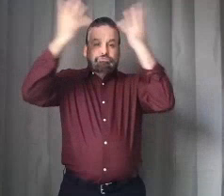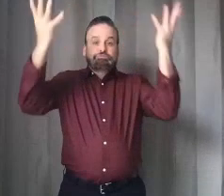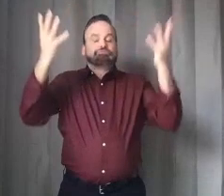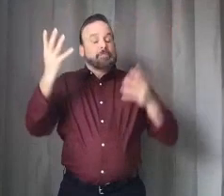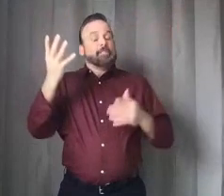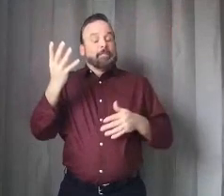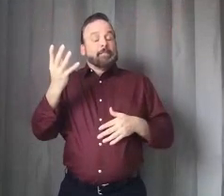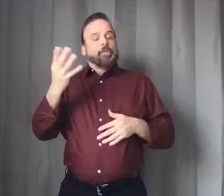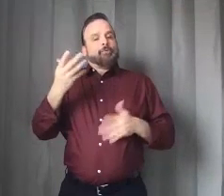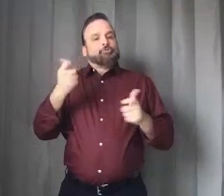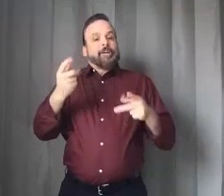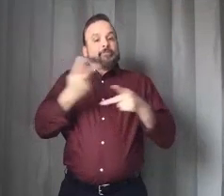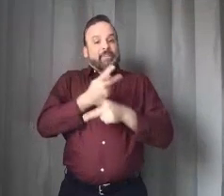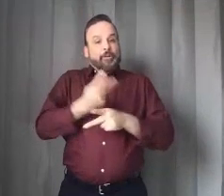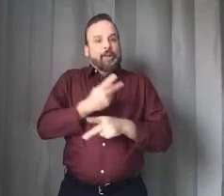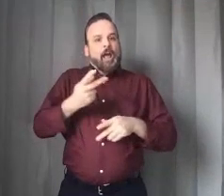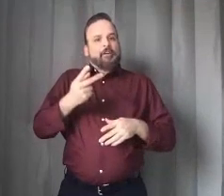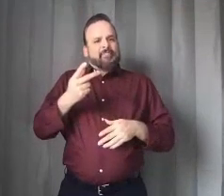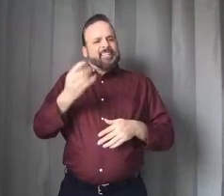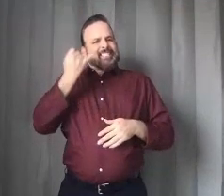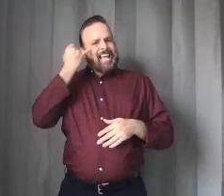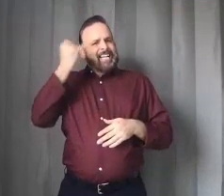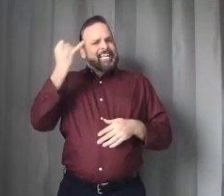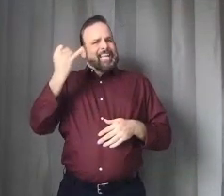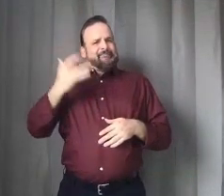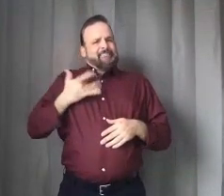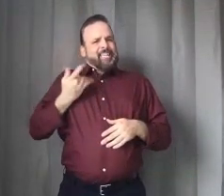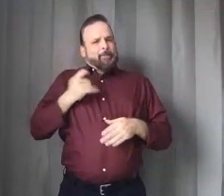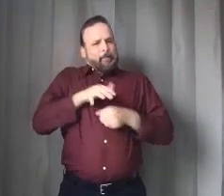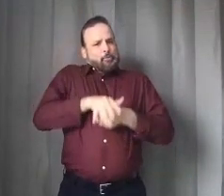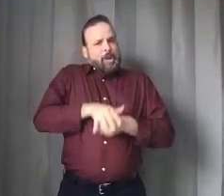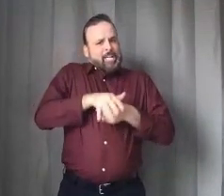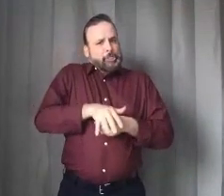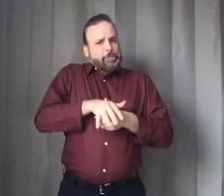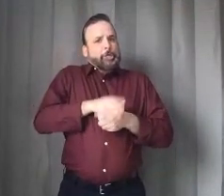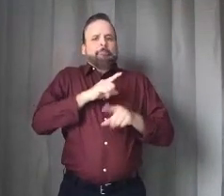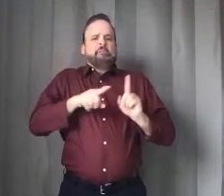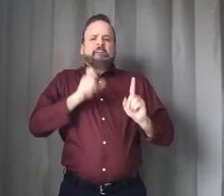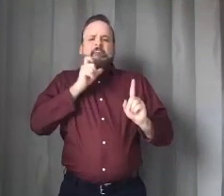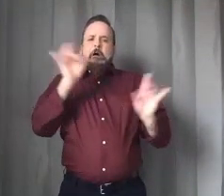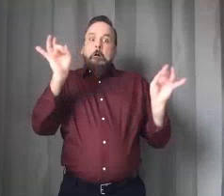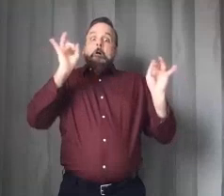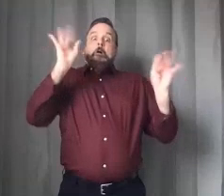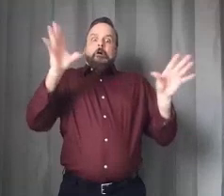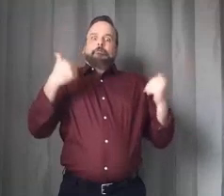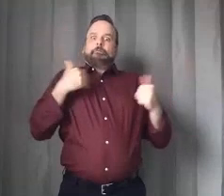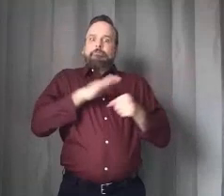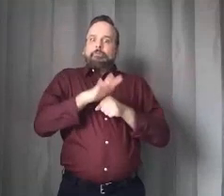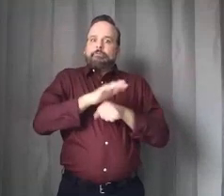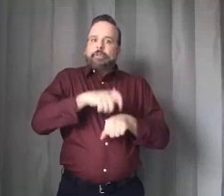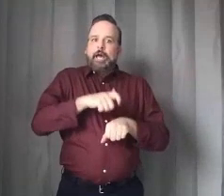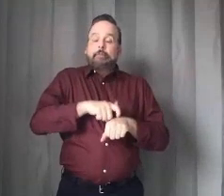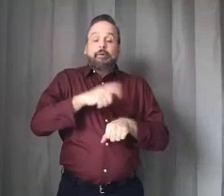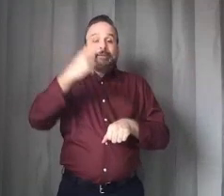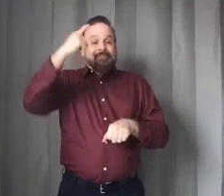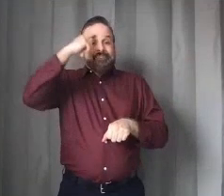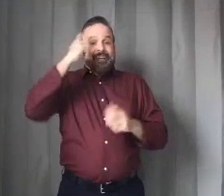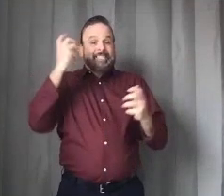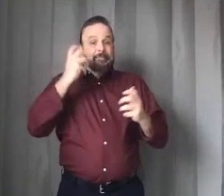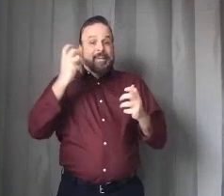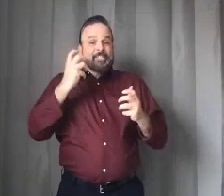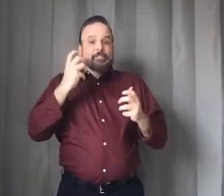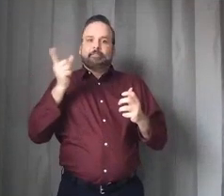idea. I'm feeling a little pressure, but it's not so bad. I have time. And I think it's amazing that the